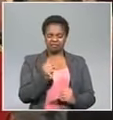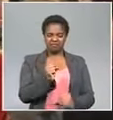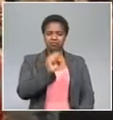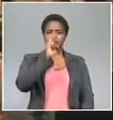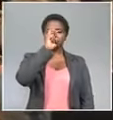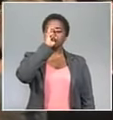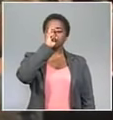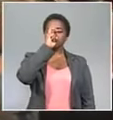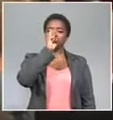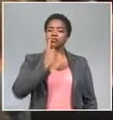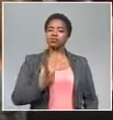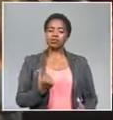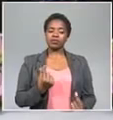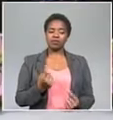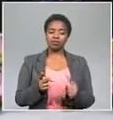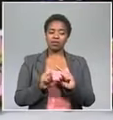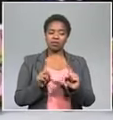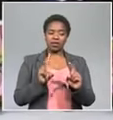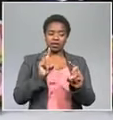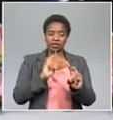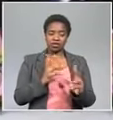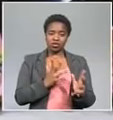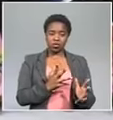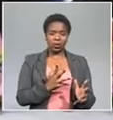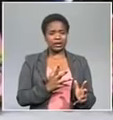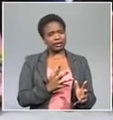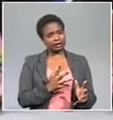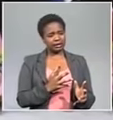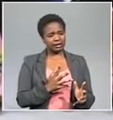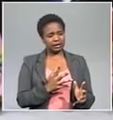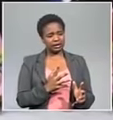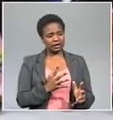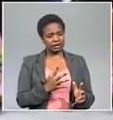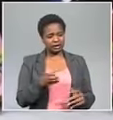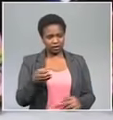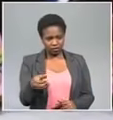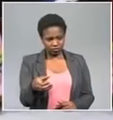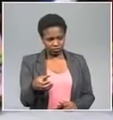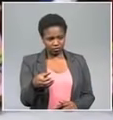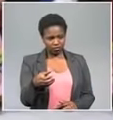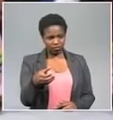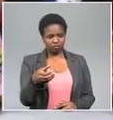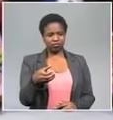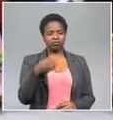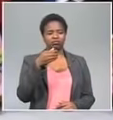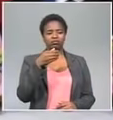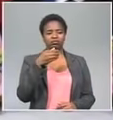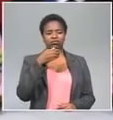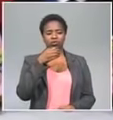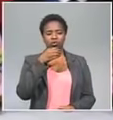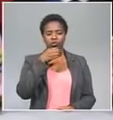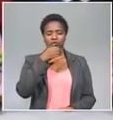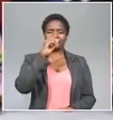lip. But after this visit, it may be time for a stiff drink. Michael